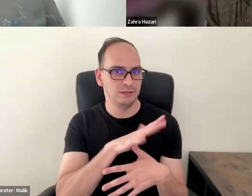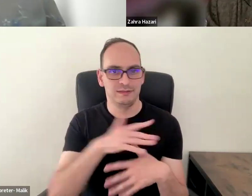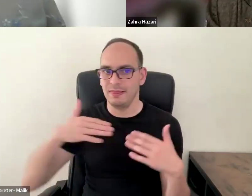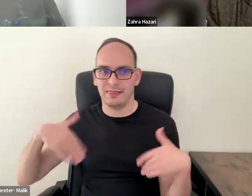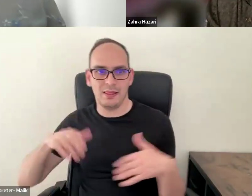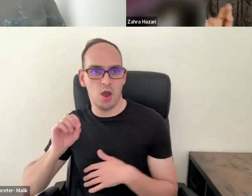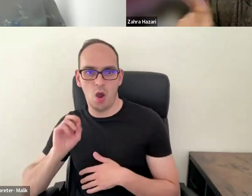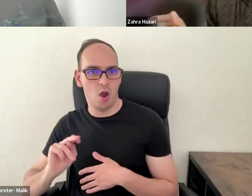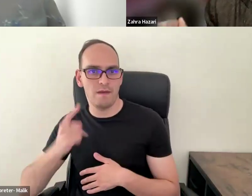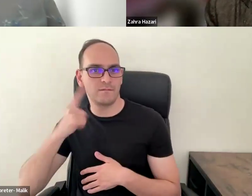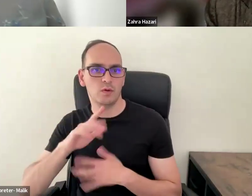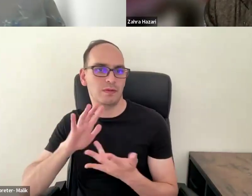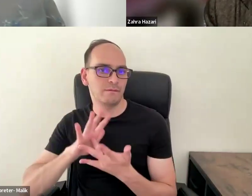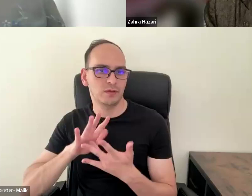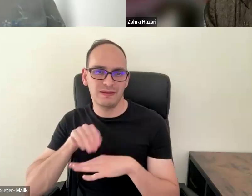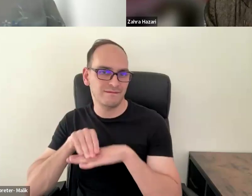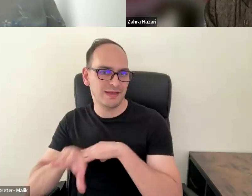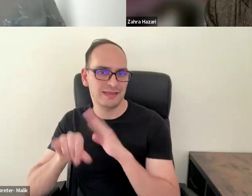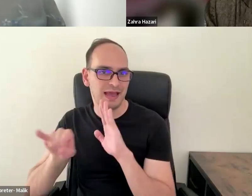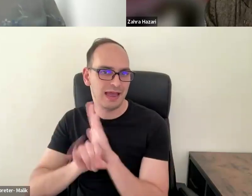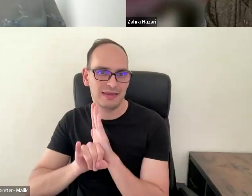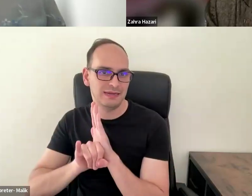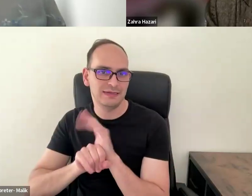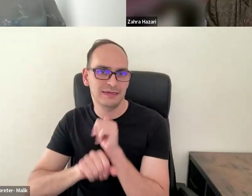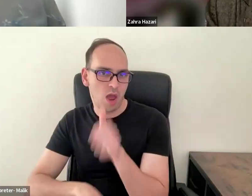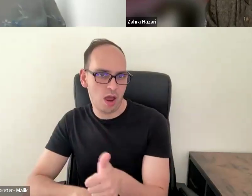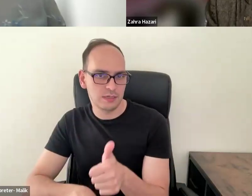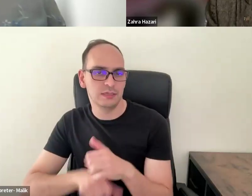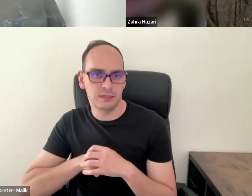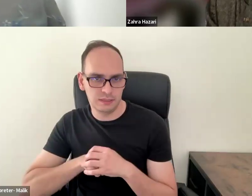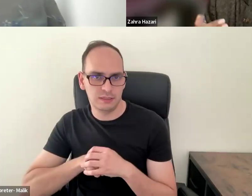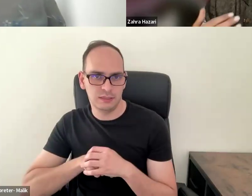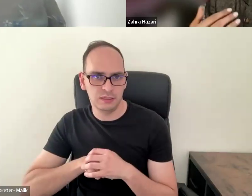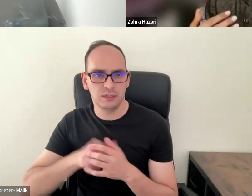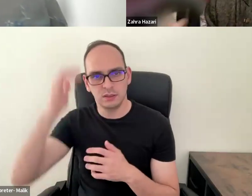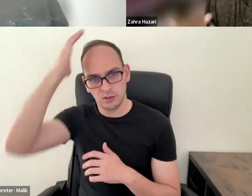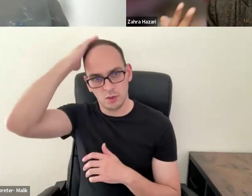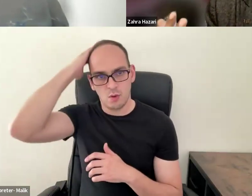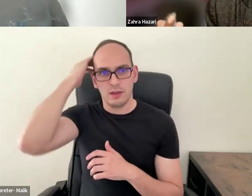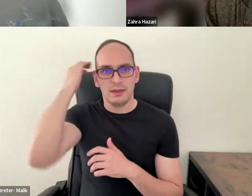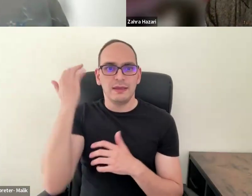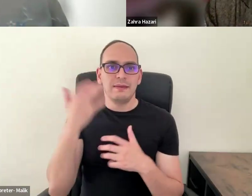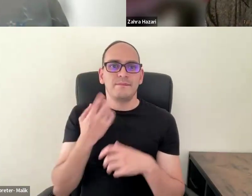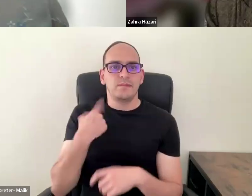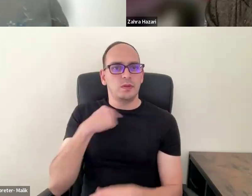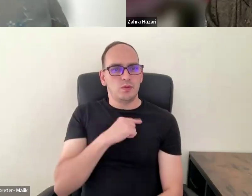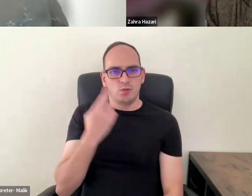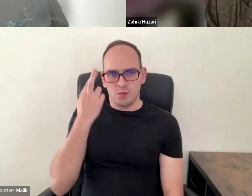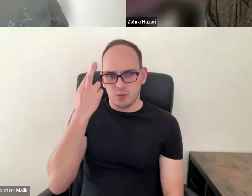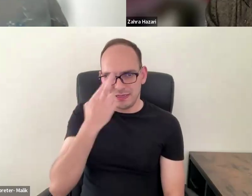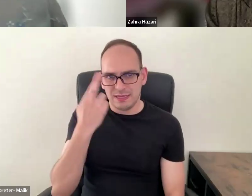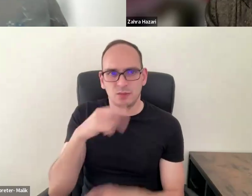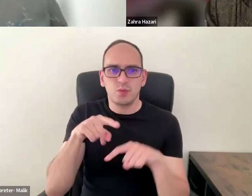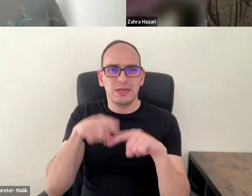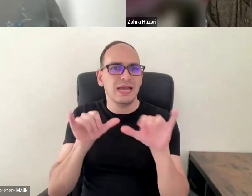turned on as something that affected their identity for the freshmen. And so like it made us realize that we can't